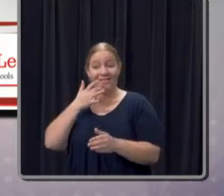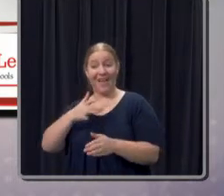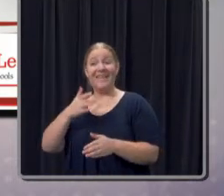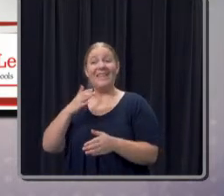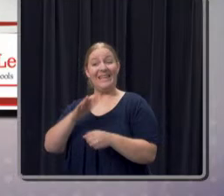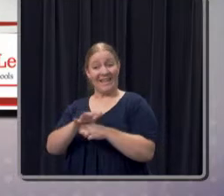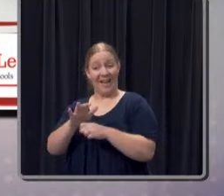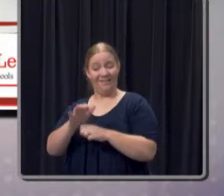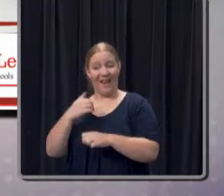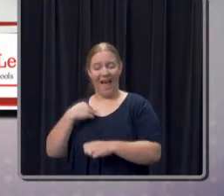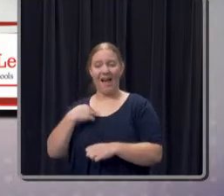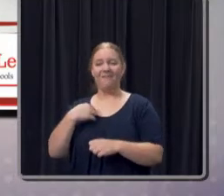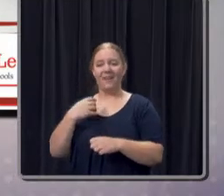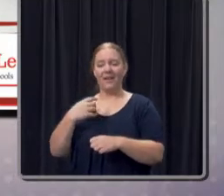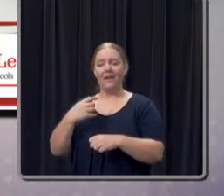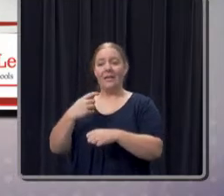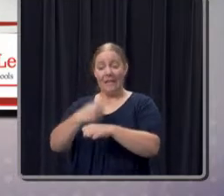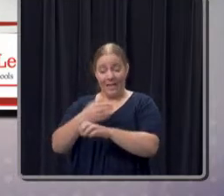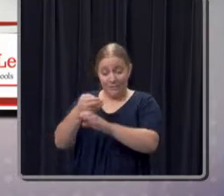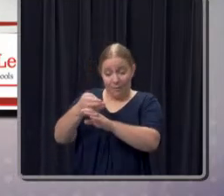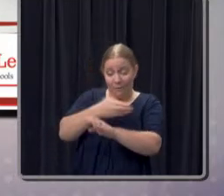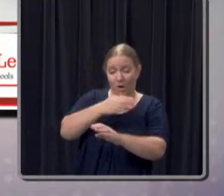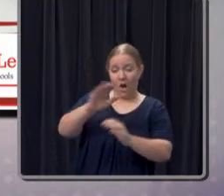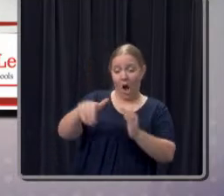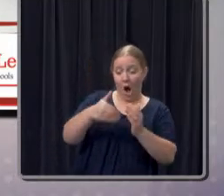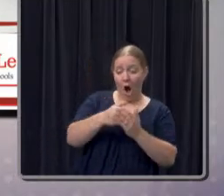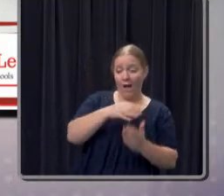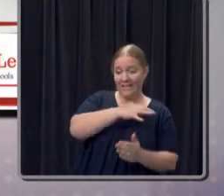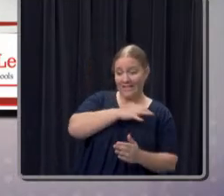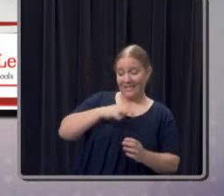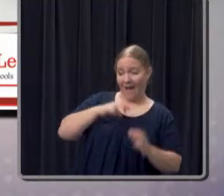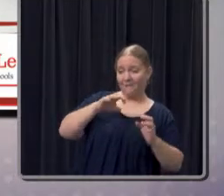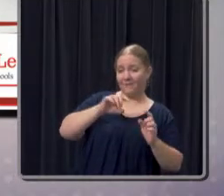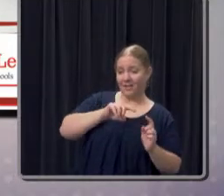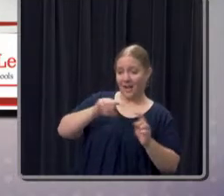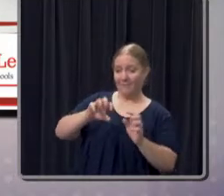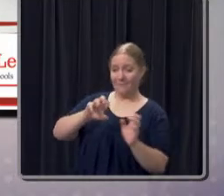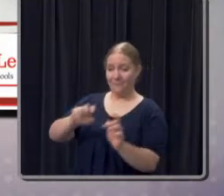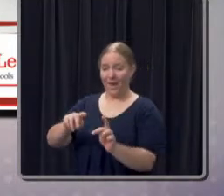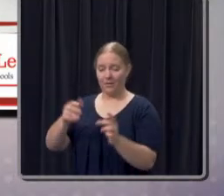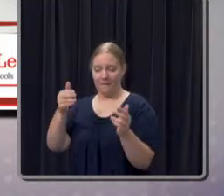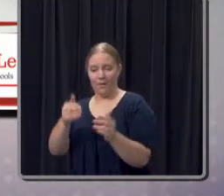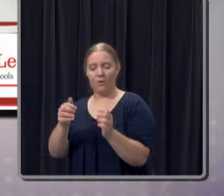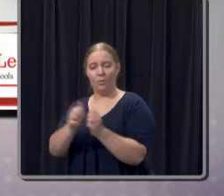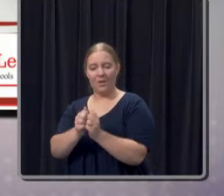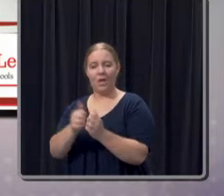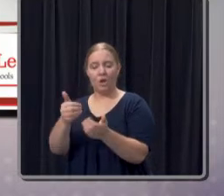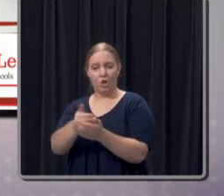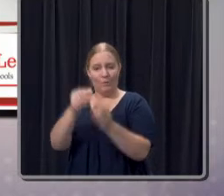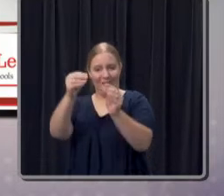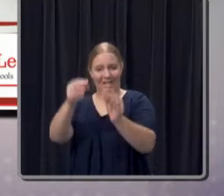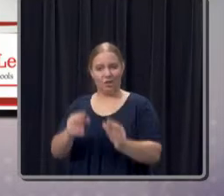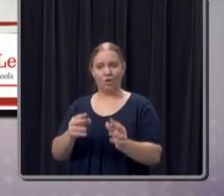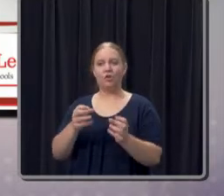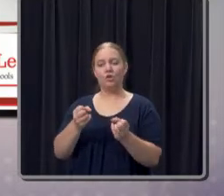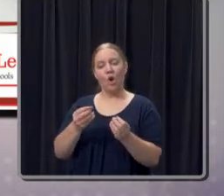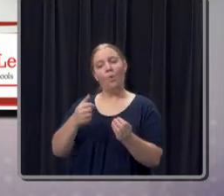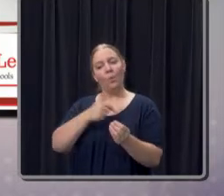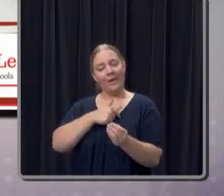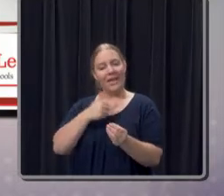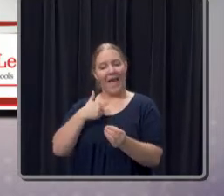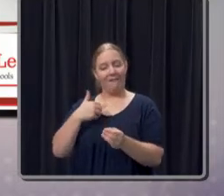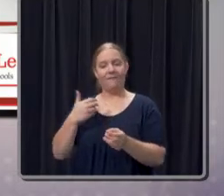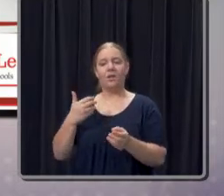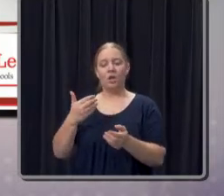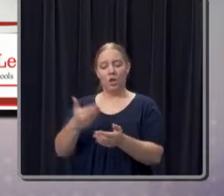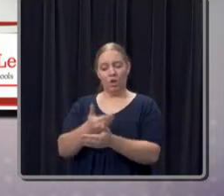have days before all of our returning staff come to focus with our new educators. So we have